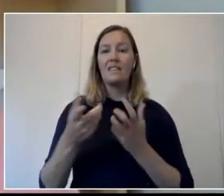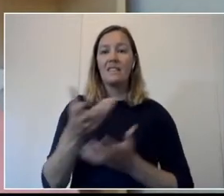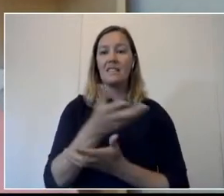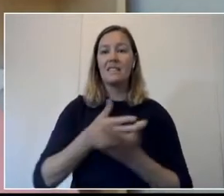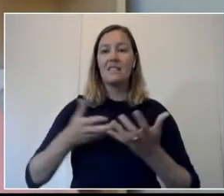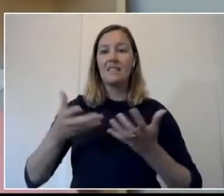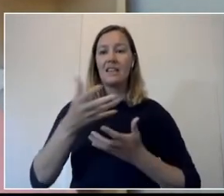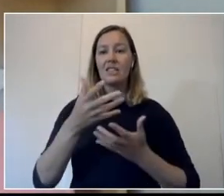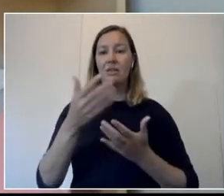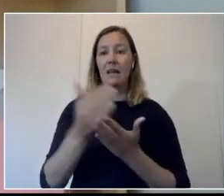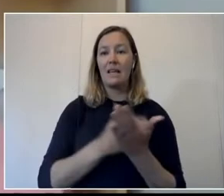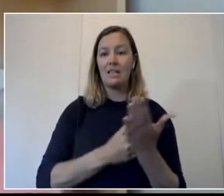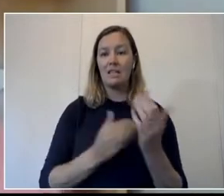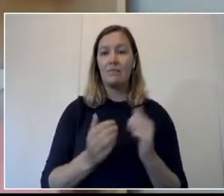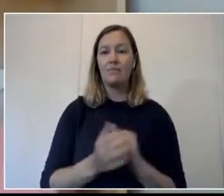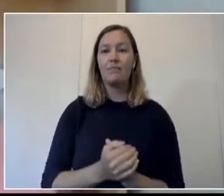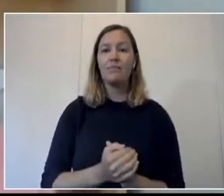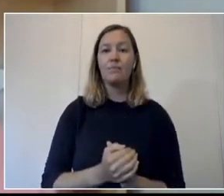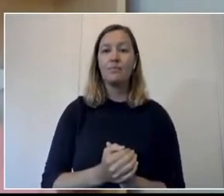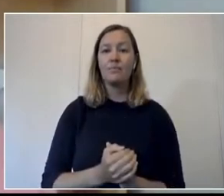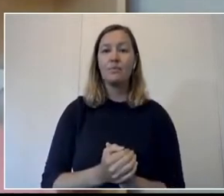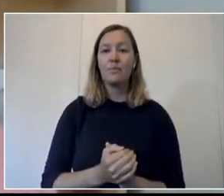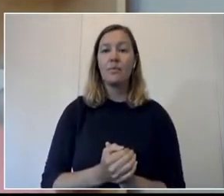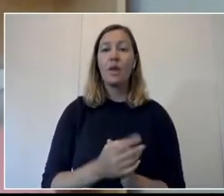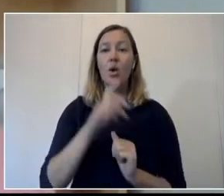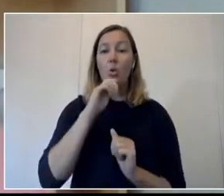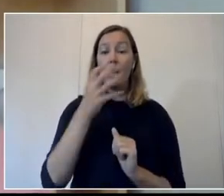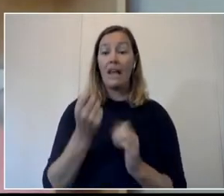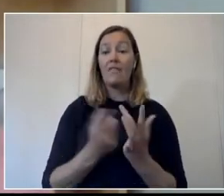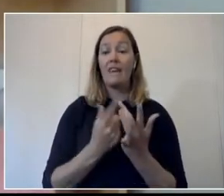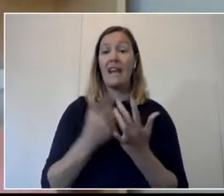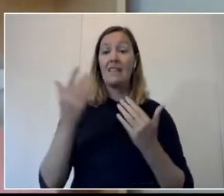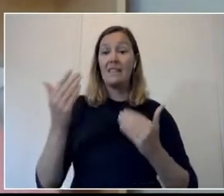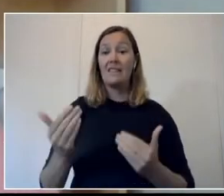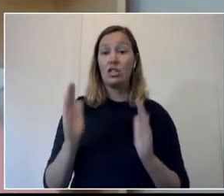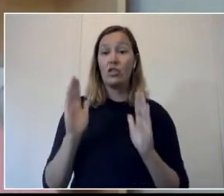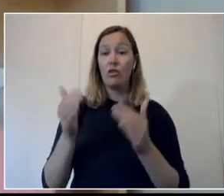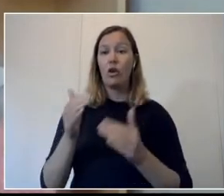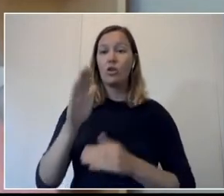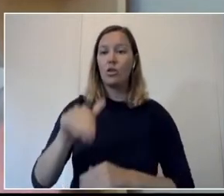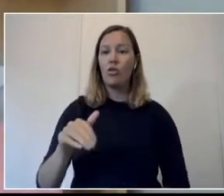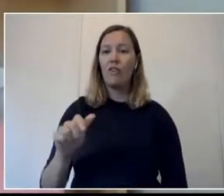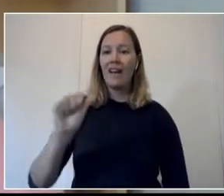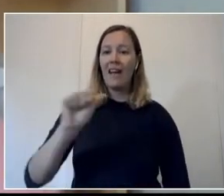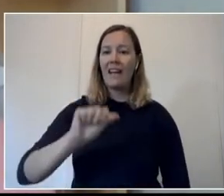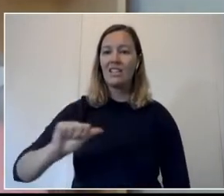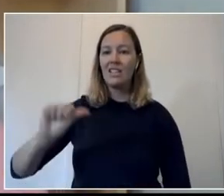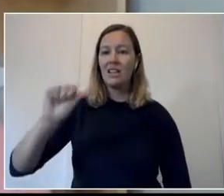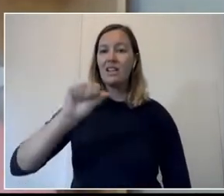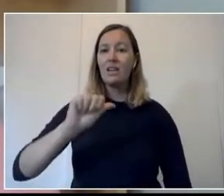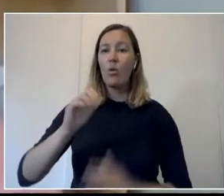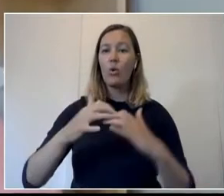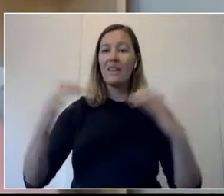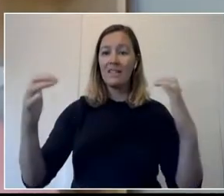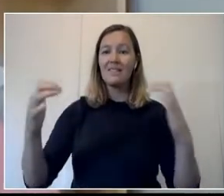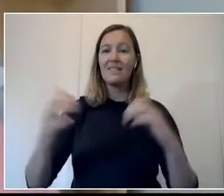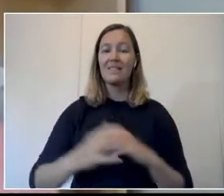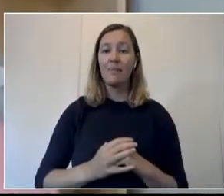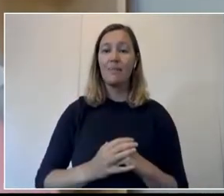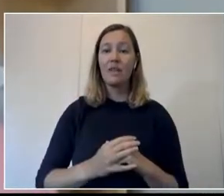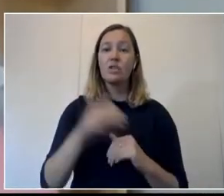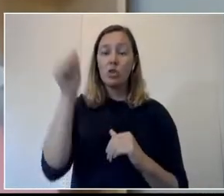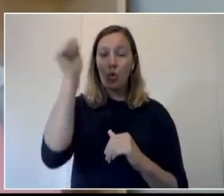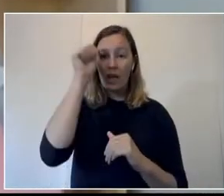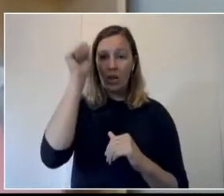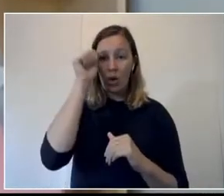heads up, we will be having another session in the near future focused on Asian audiences. Yes, we've heard the call from the sector about